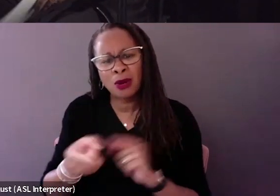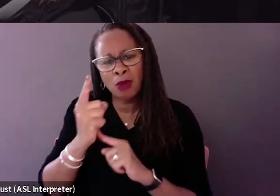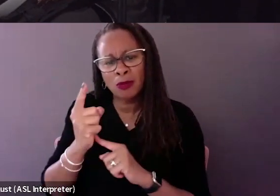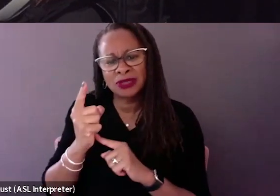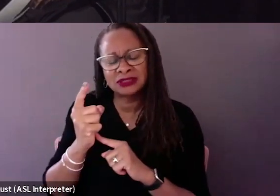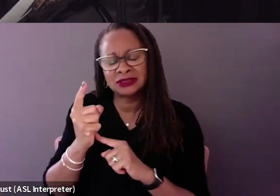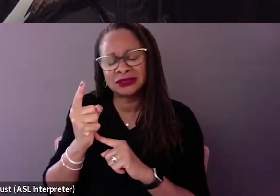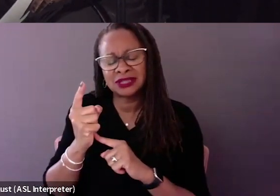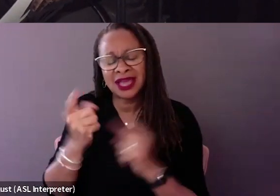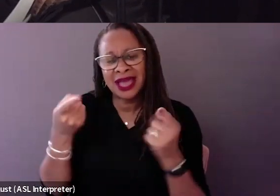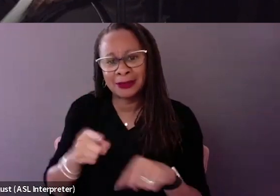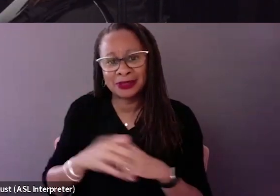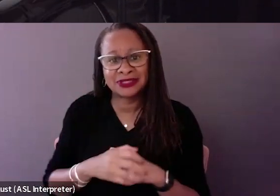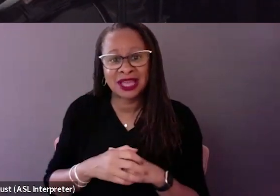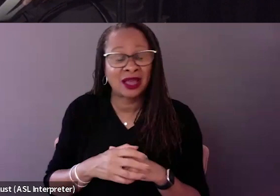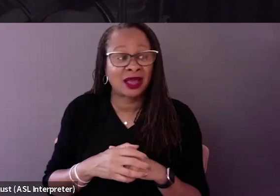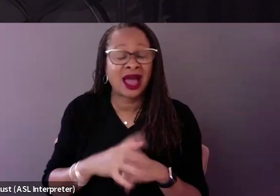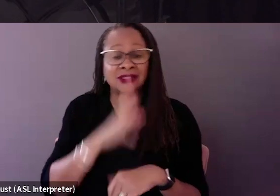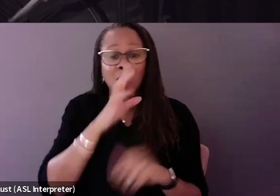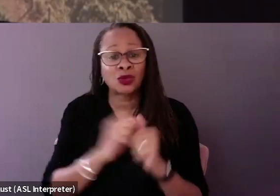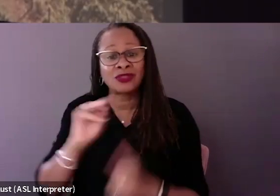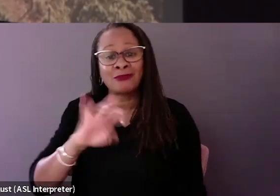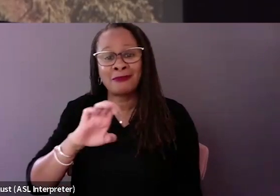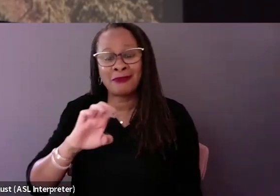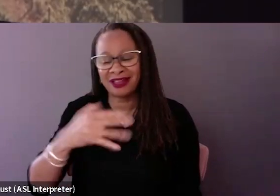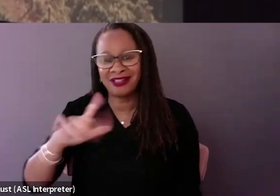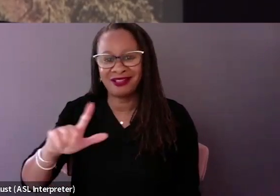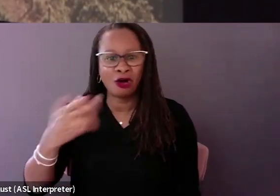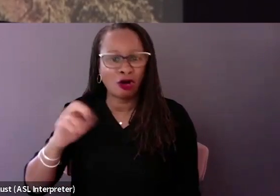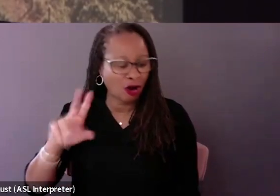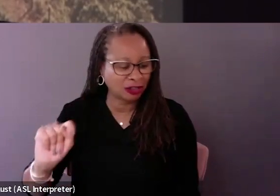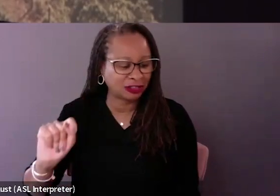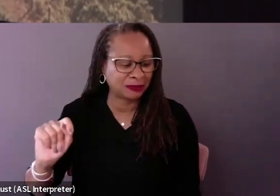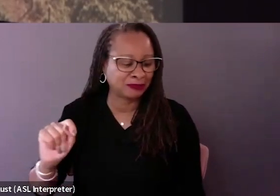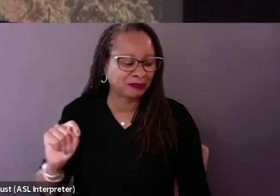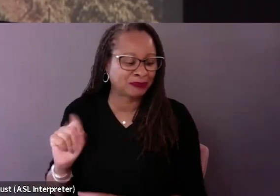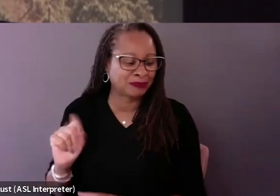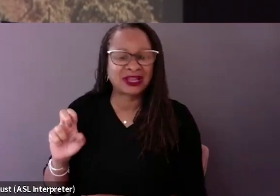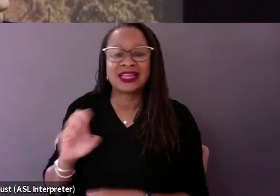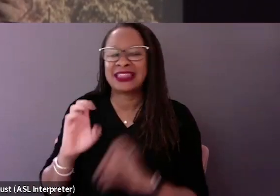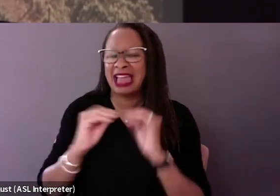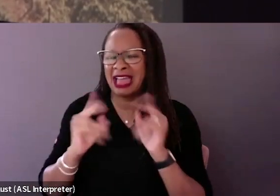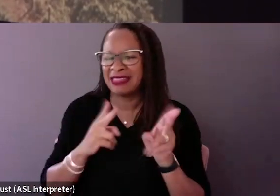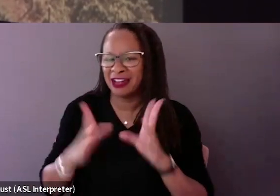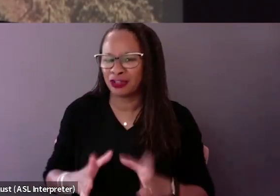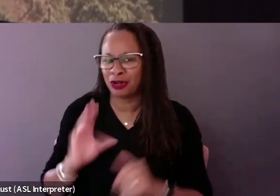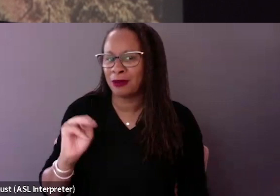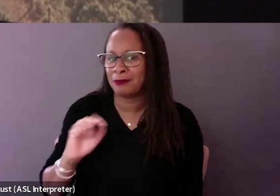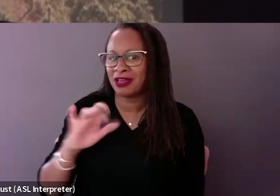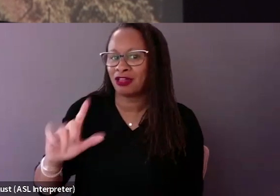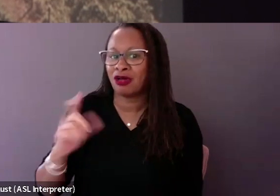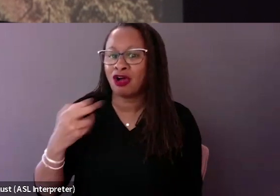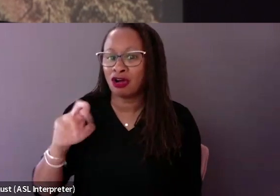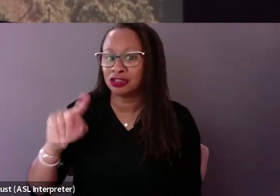Michael Hart. Is this the a gotcha editor. moment? Oh, no, it's Okay. not. Well, I mean, no, it's a fantastic moment. Okay. This is where he